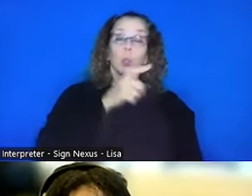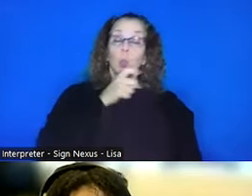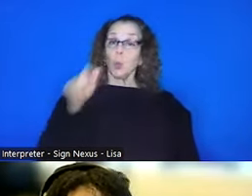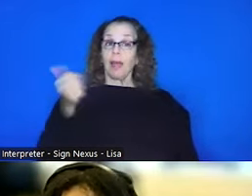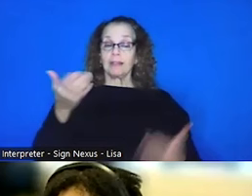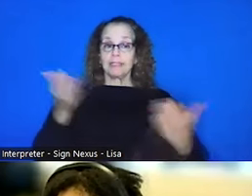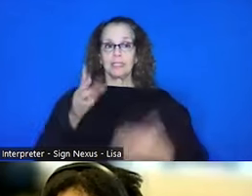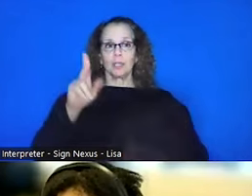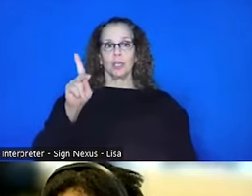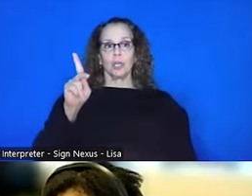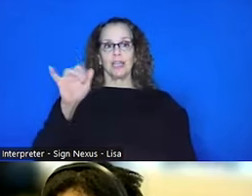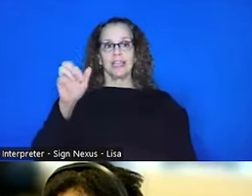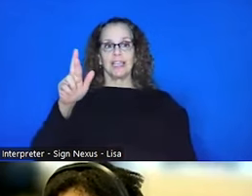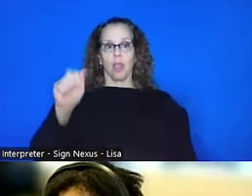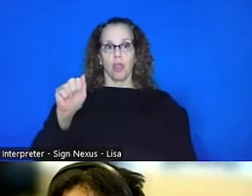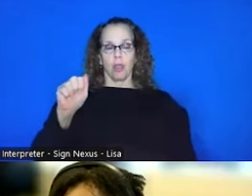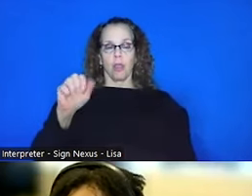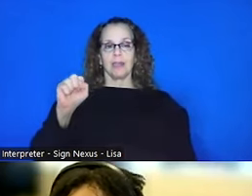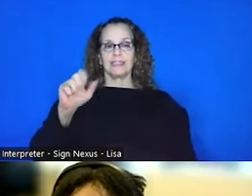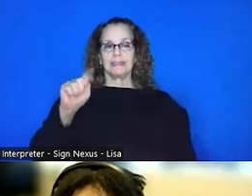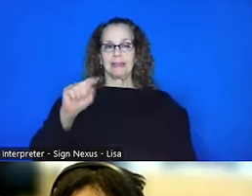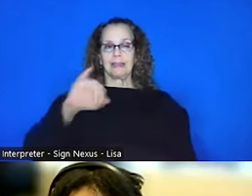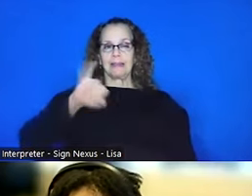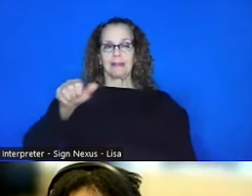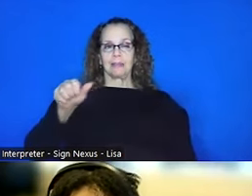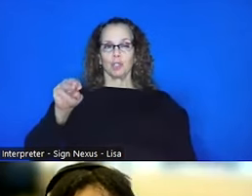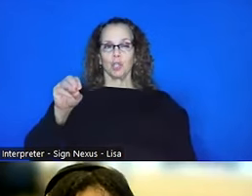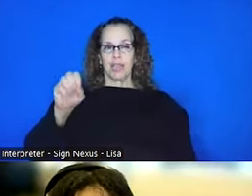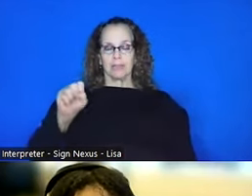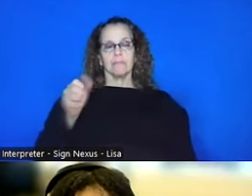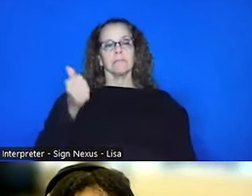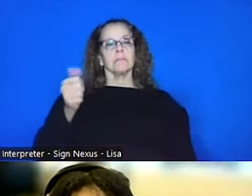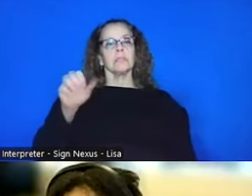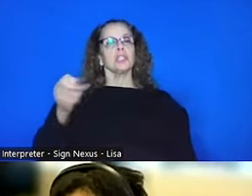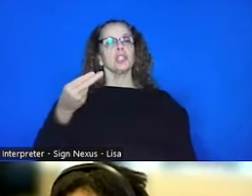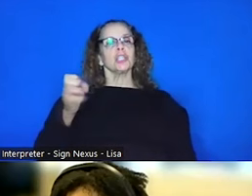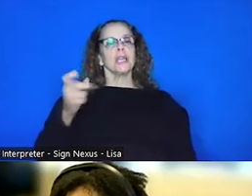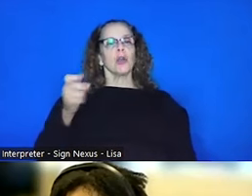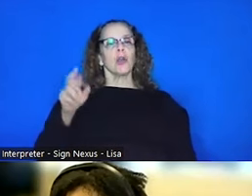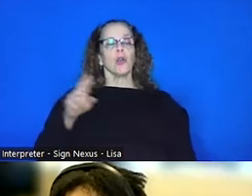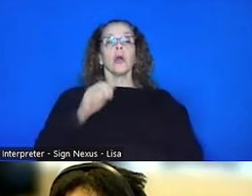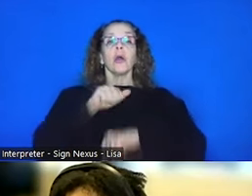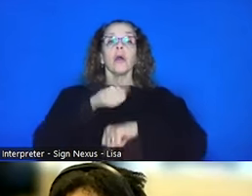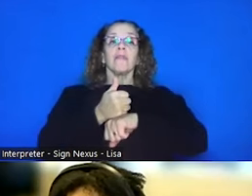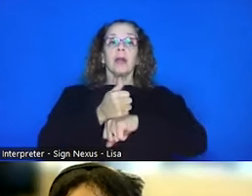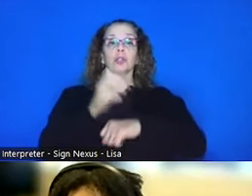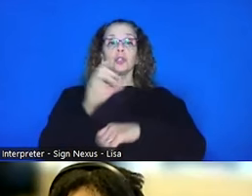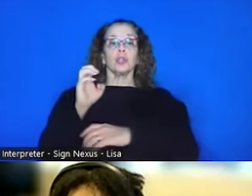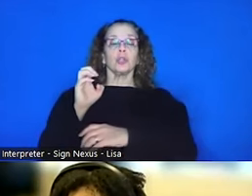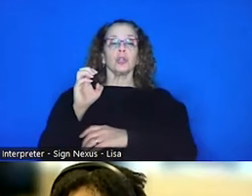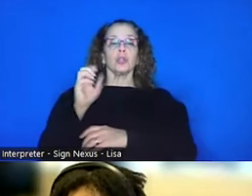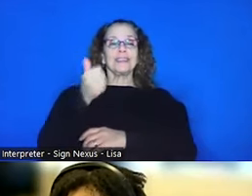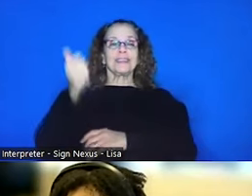she, her, hers pronouns, the founder and executive director of the New York Transgender Advocacy Group, or NYTAG, and a